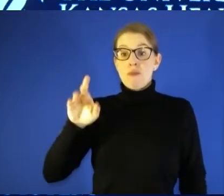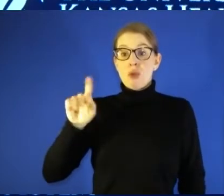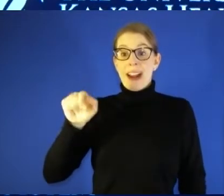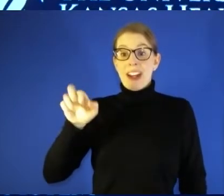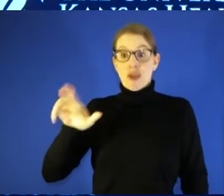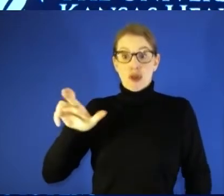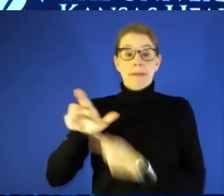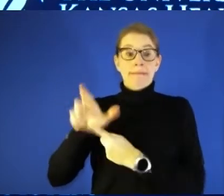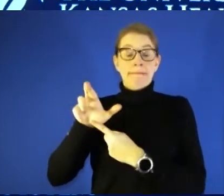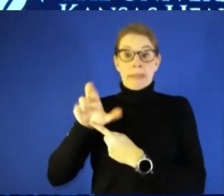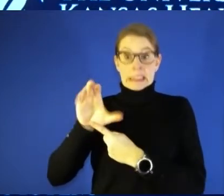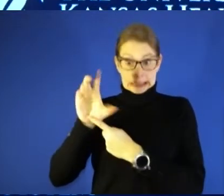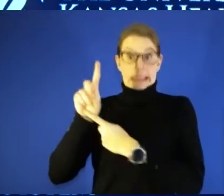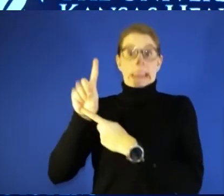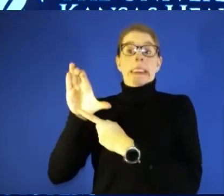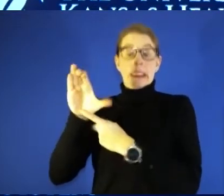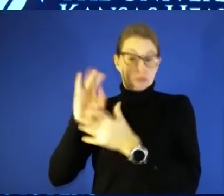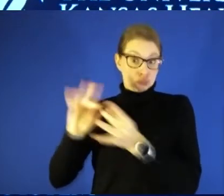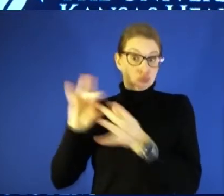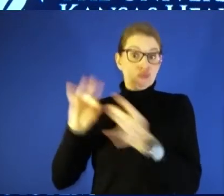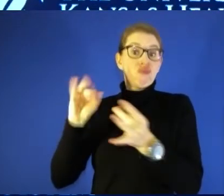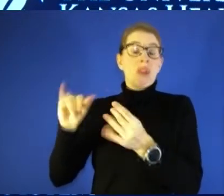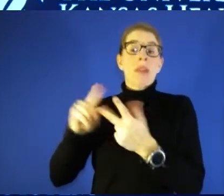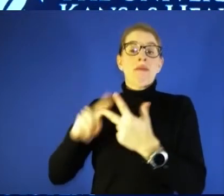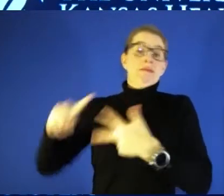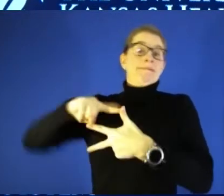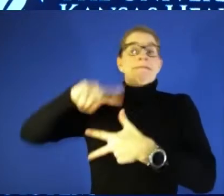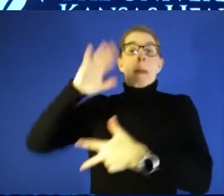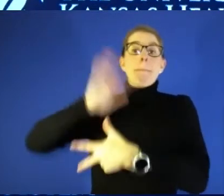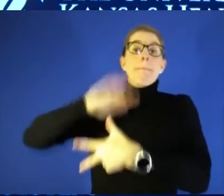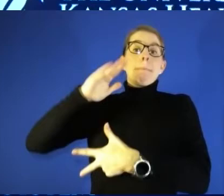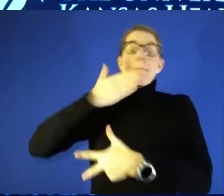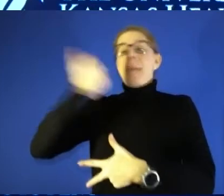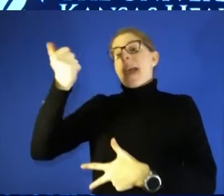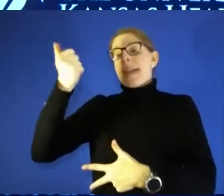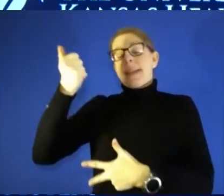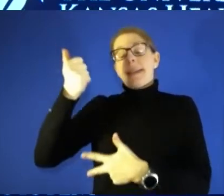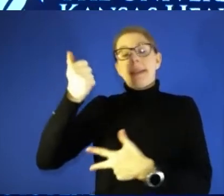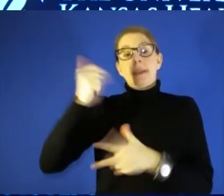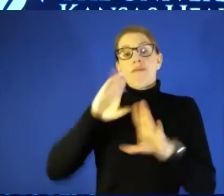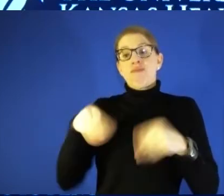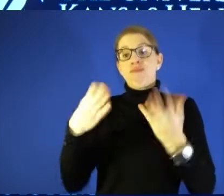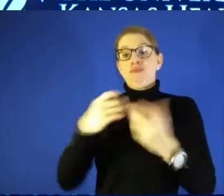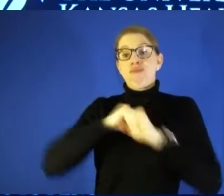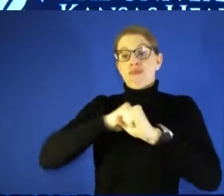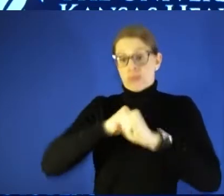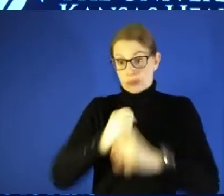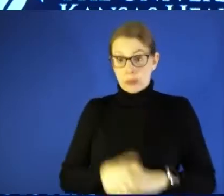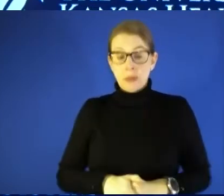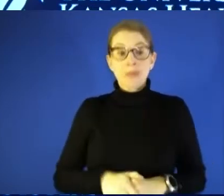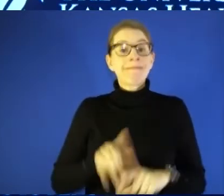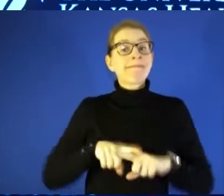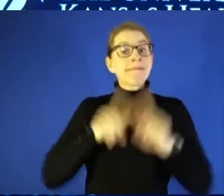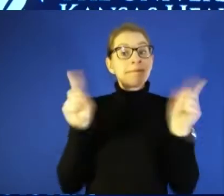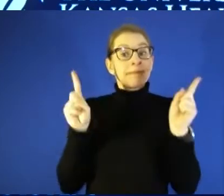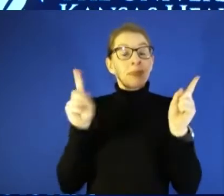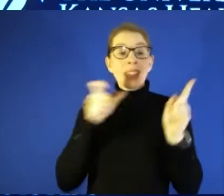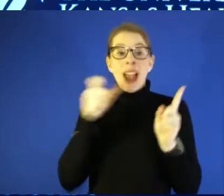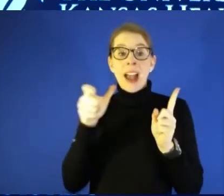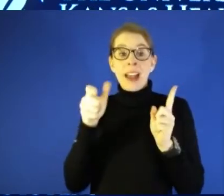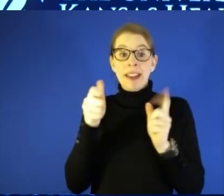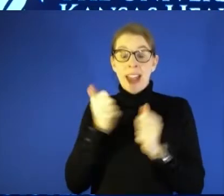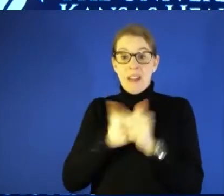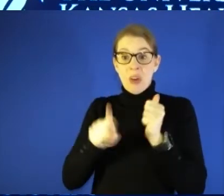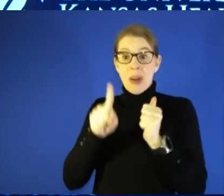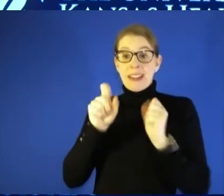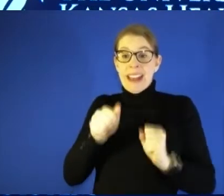the CDC has said provides the best level of protection. However, not everyone can tolerate wearing